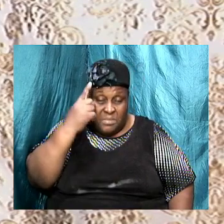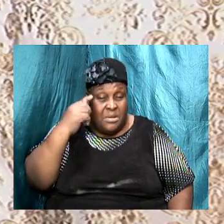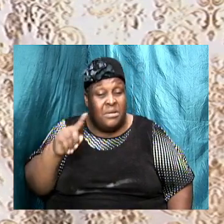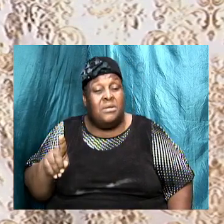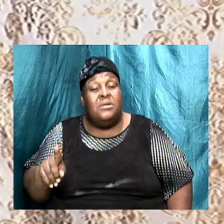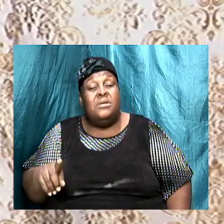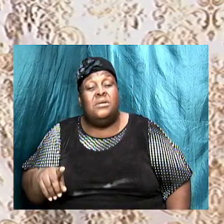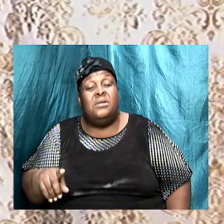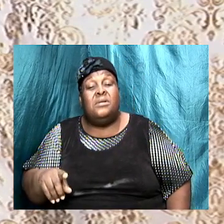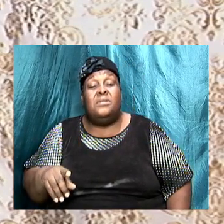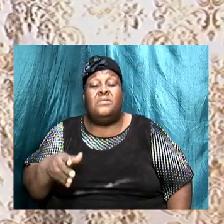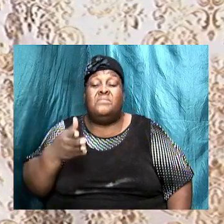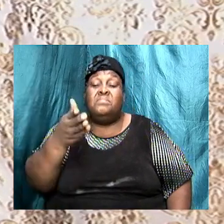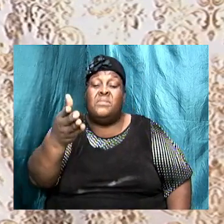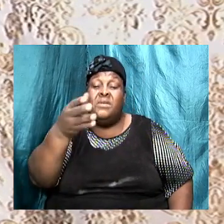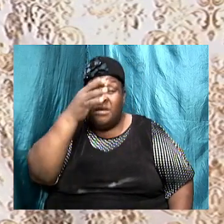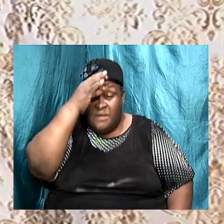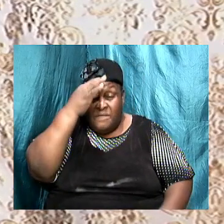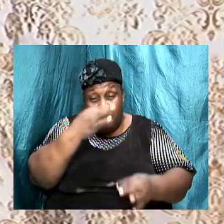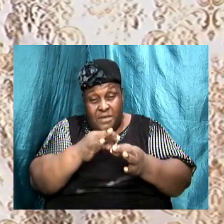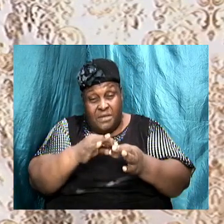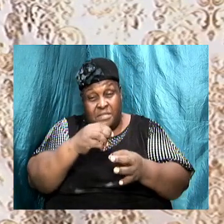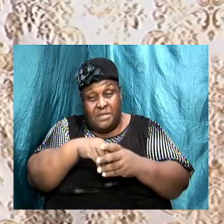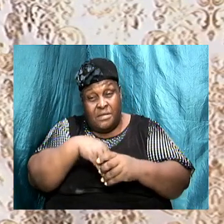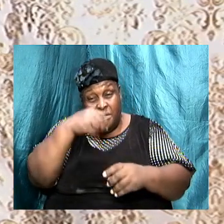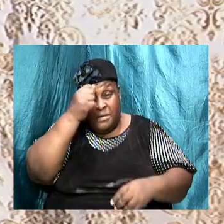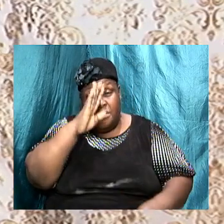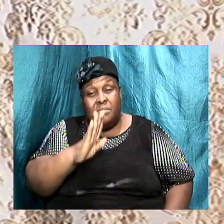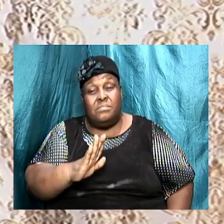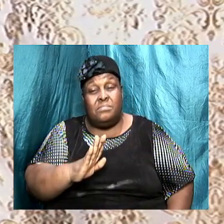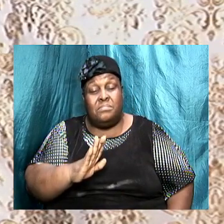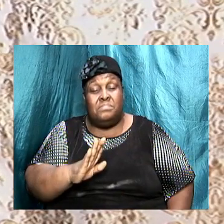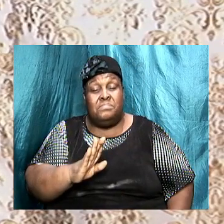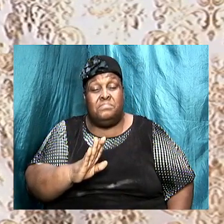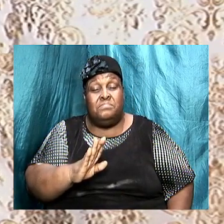because of their faith in him.